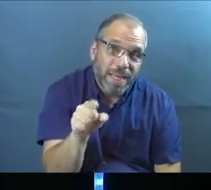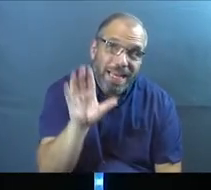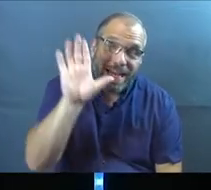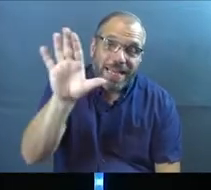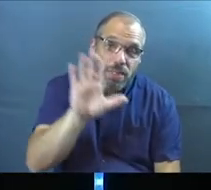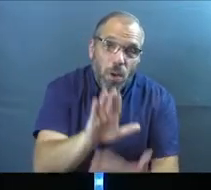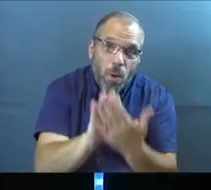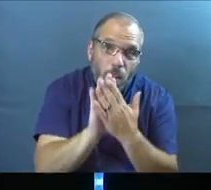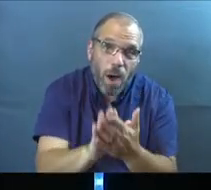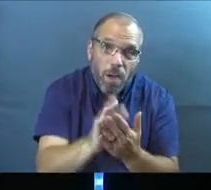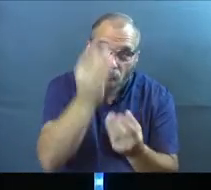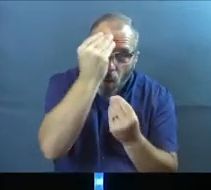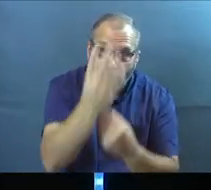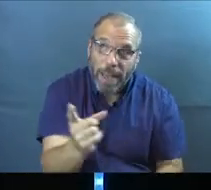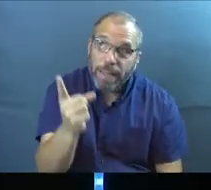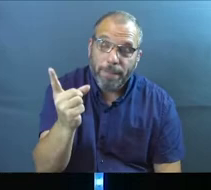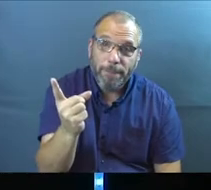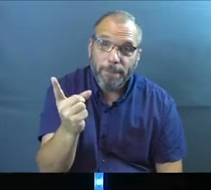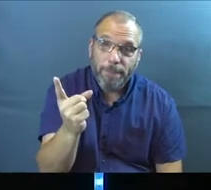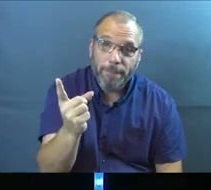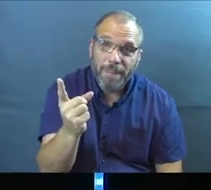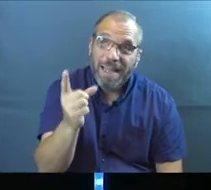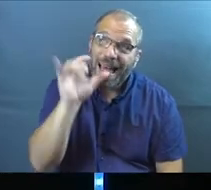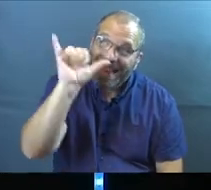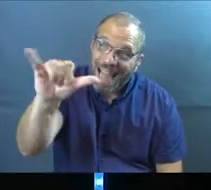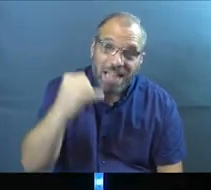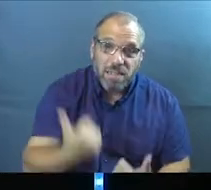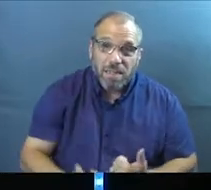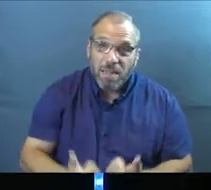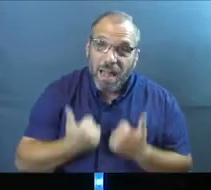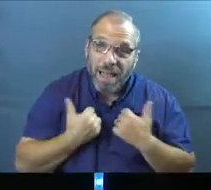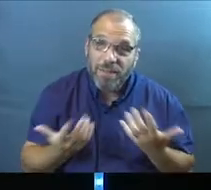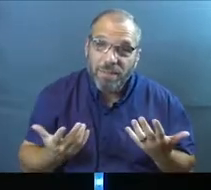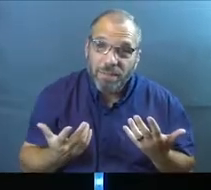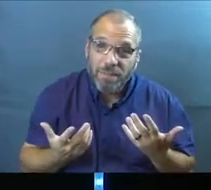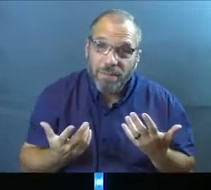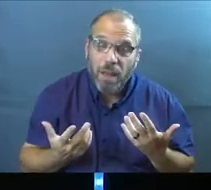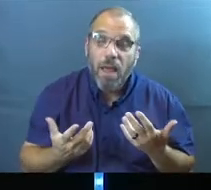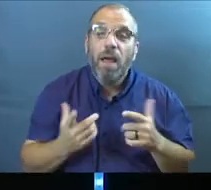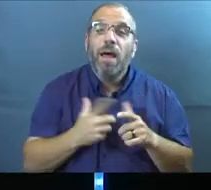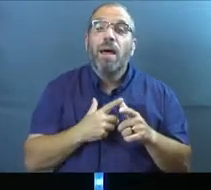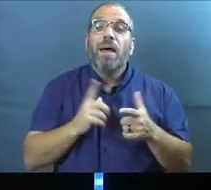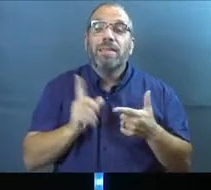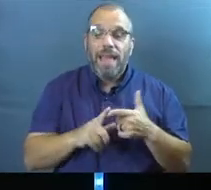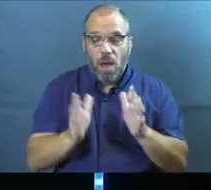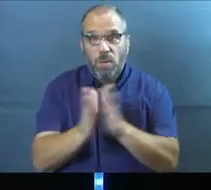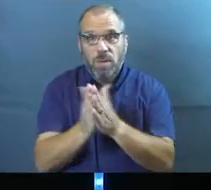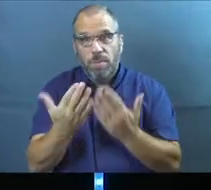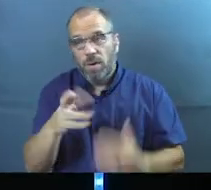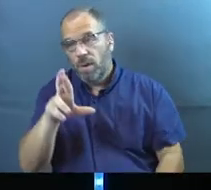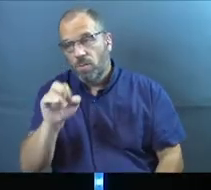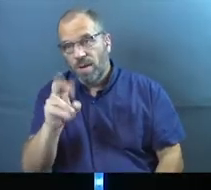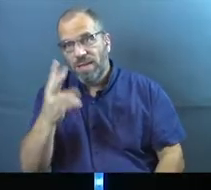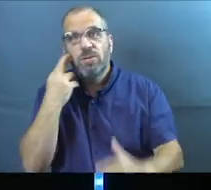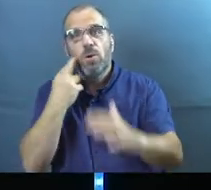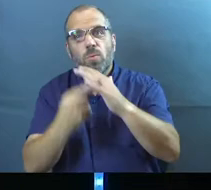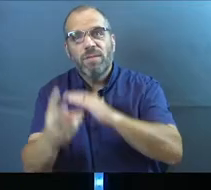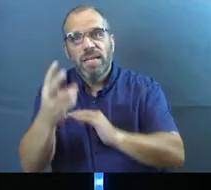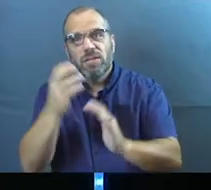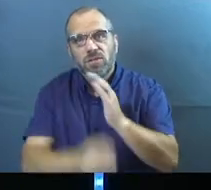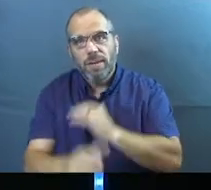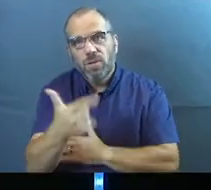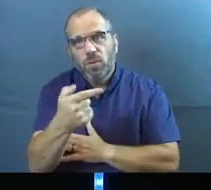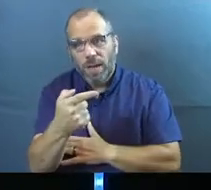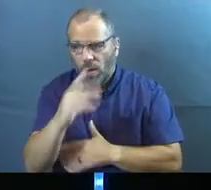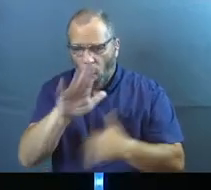him. Obey him. This is the life. And then we get to the book of Revelation, chapter 21.